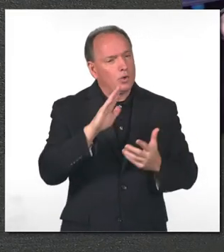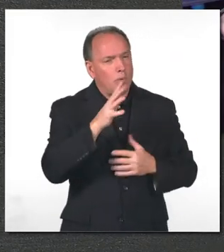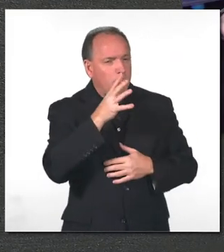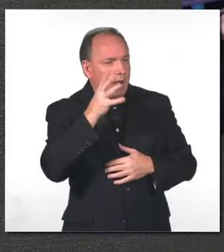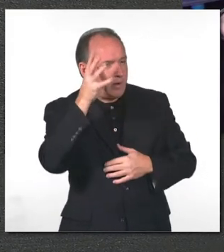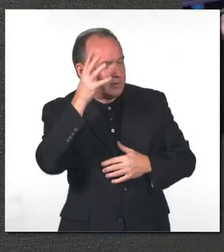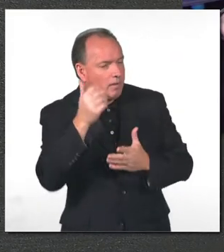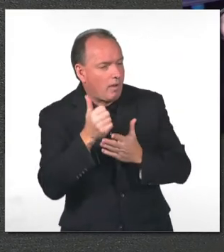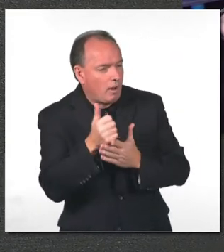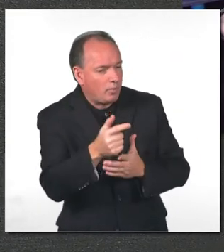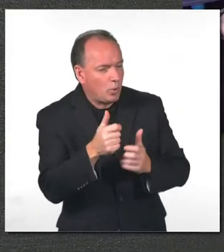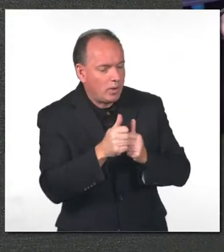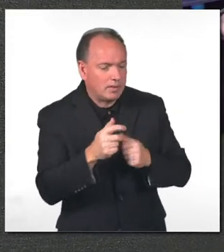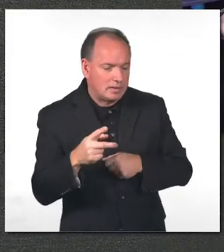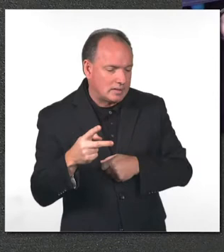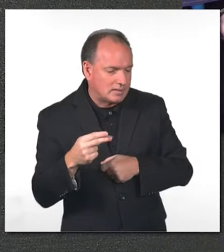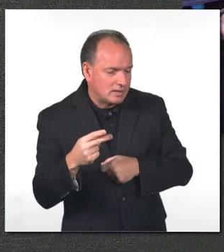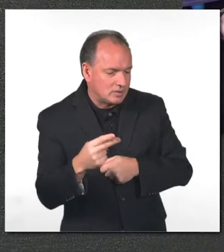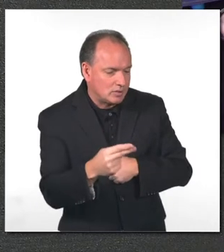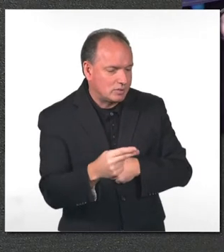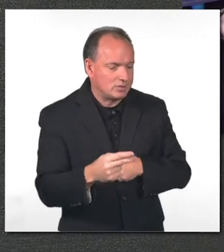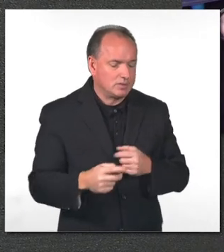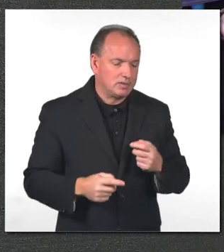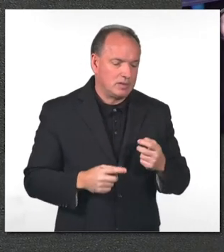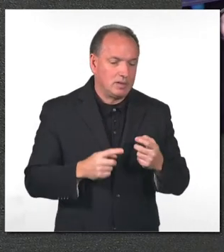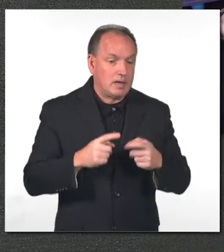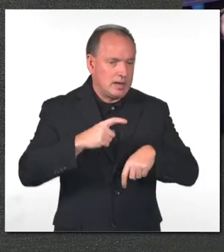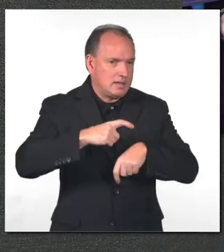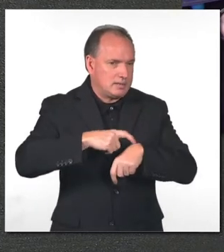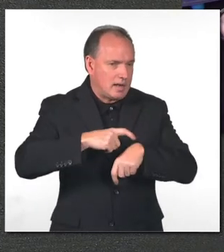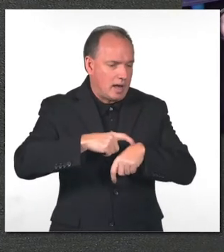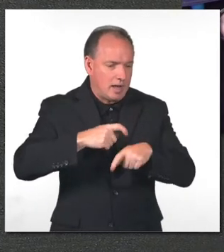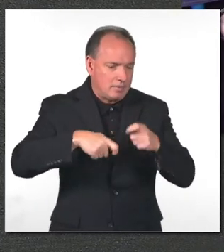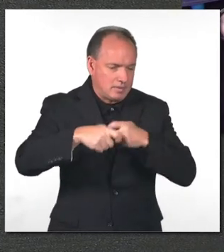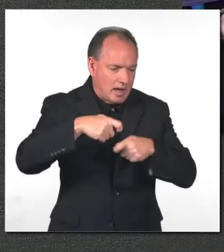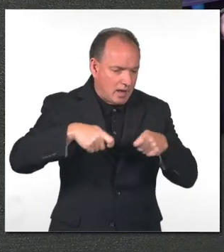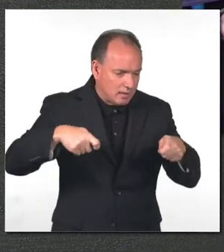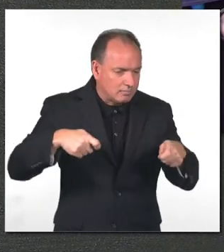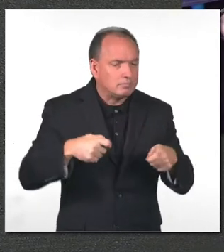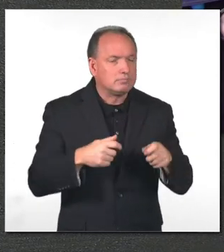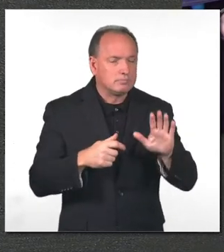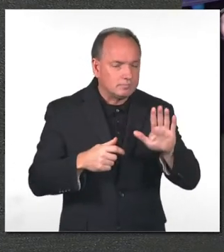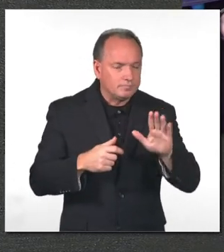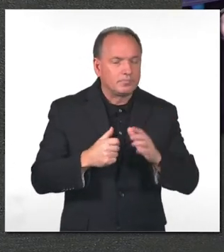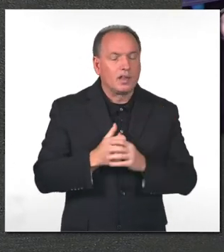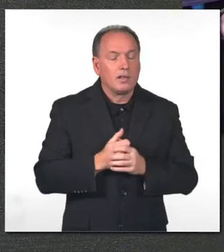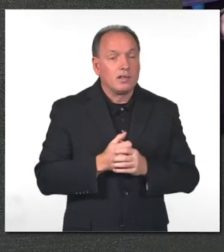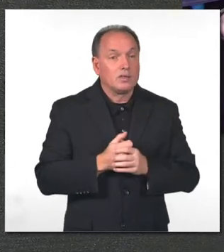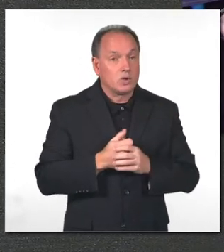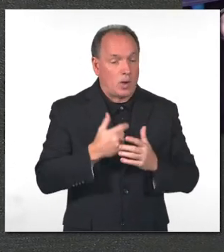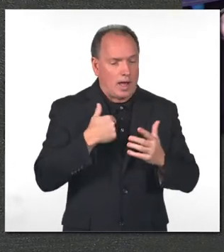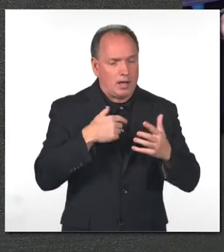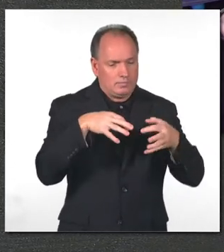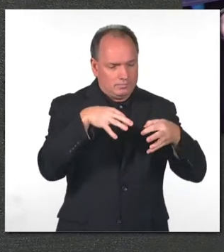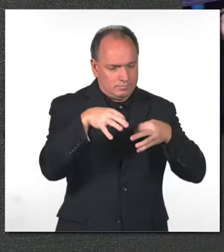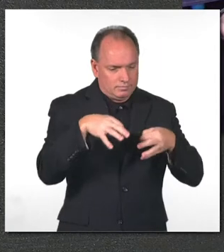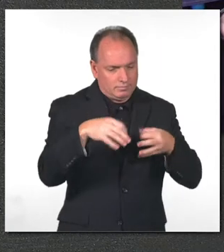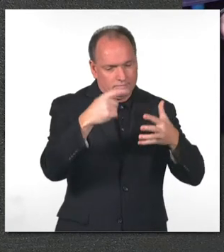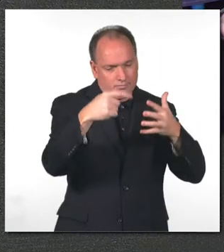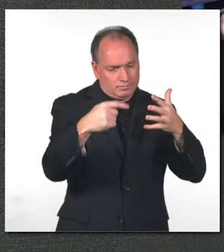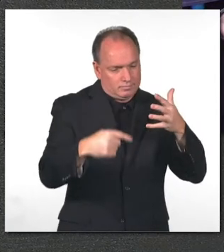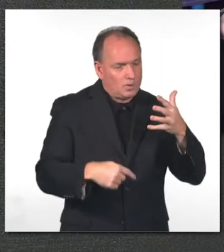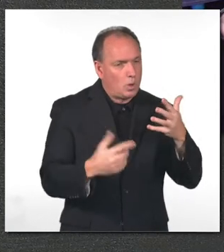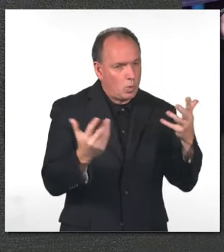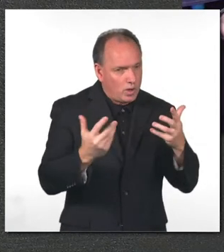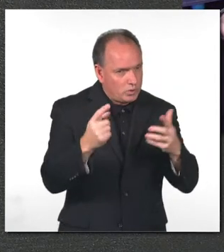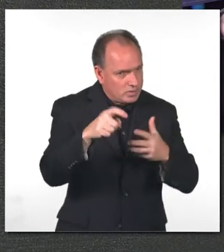who can help you with the scissors and the tying and things like that. So I'm going to go over all the materials that